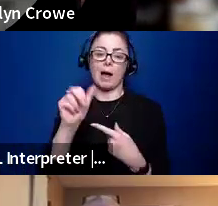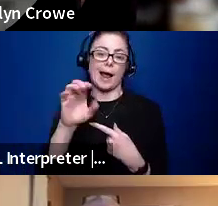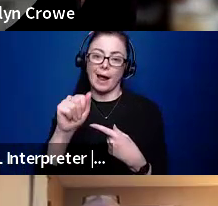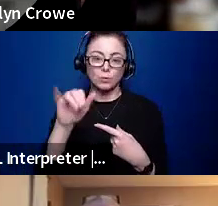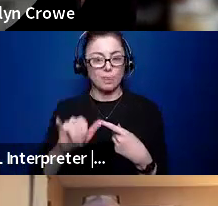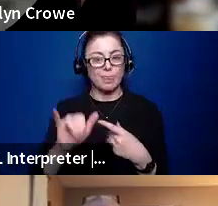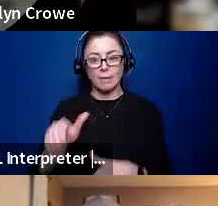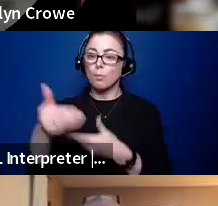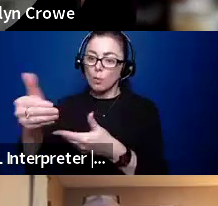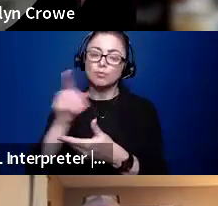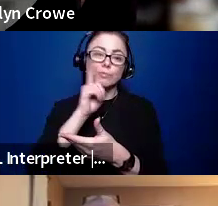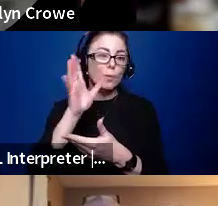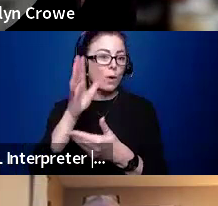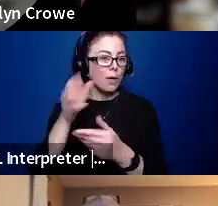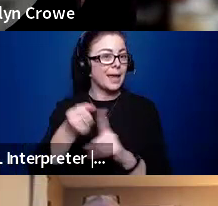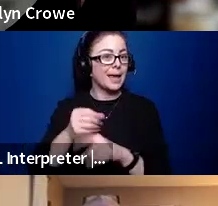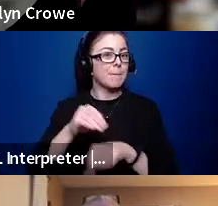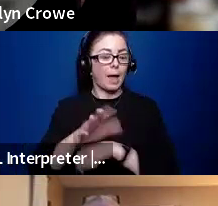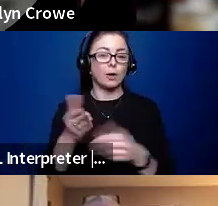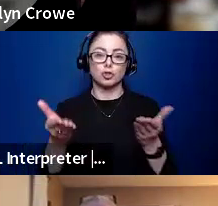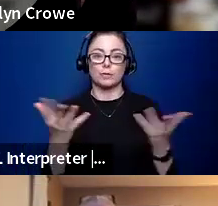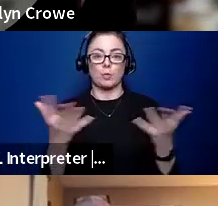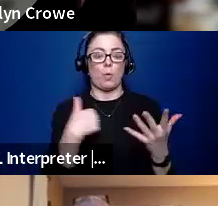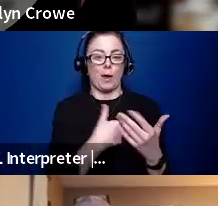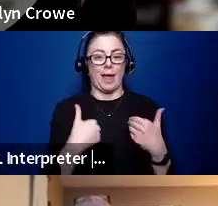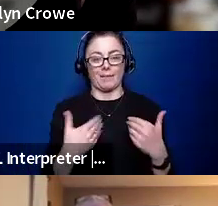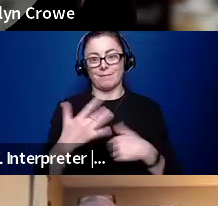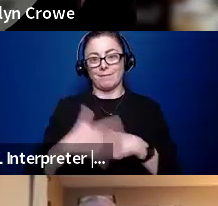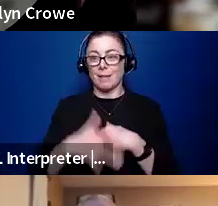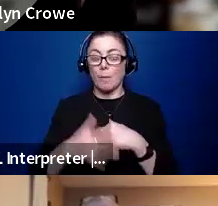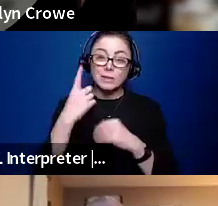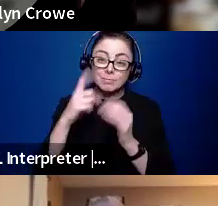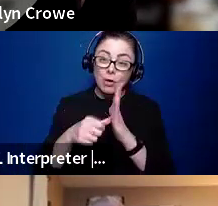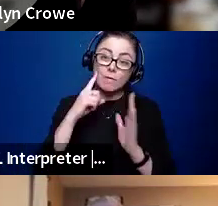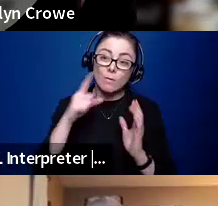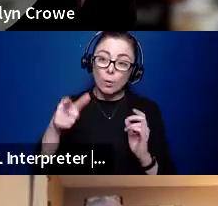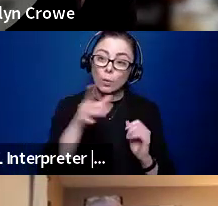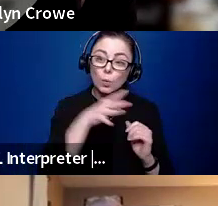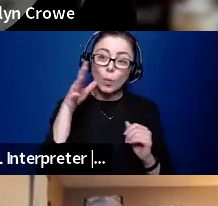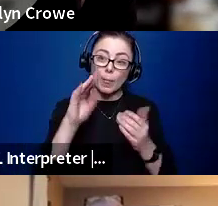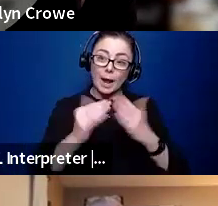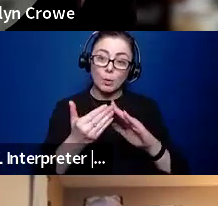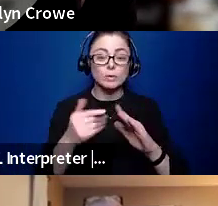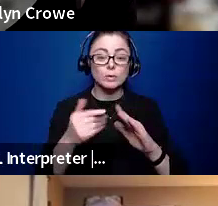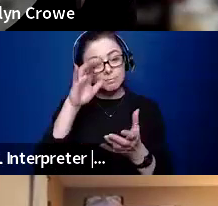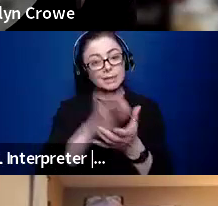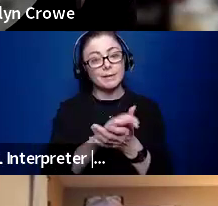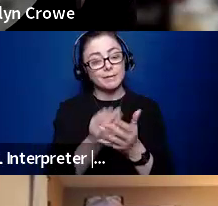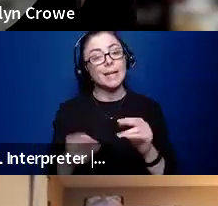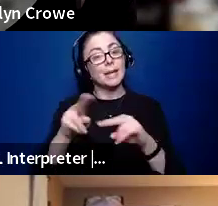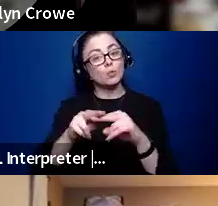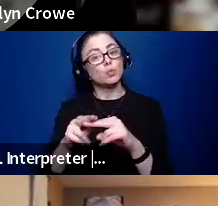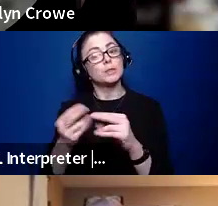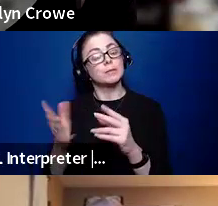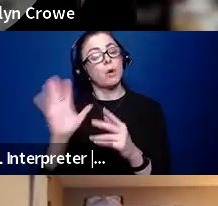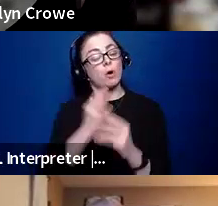really impact the services that are available, especially in our rural communities. I do believe in increasing our teacher salaries, and I want our